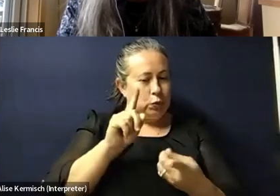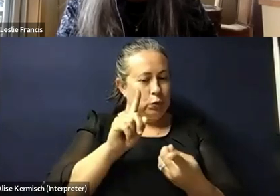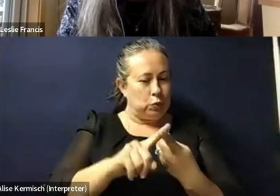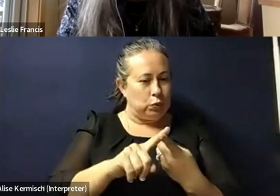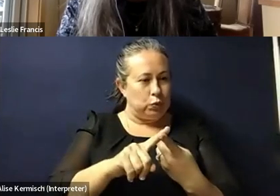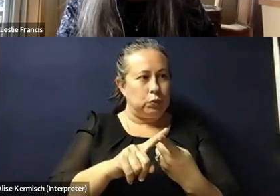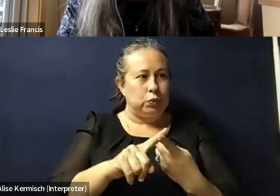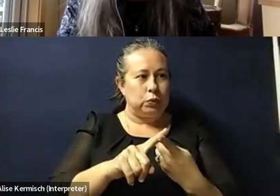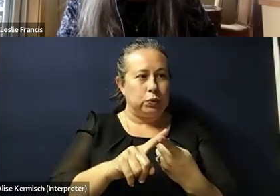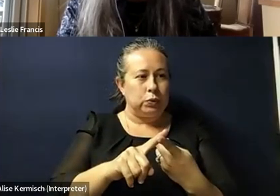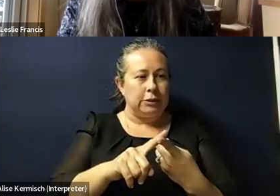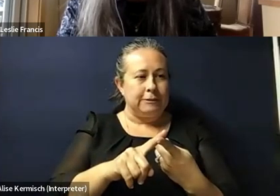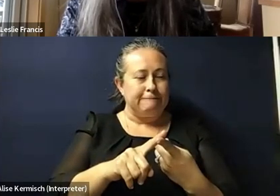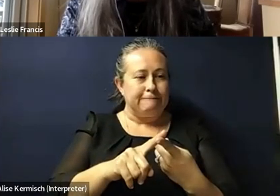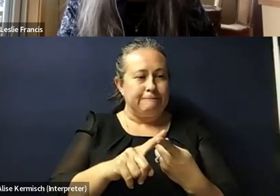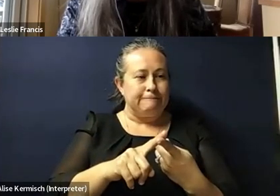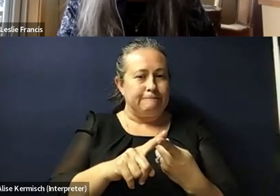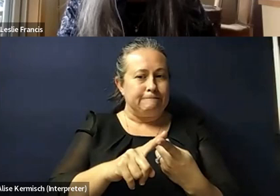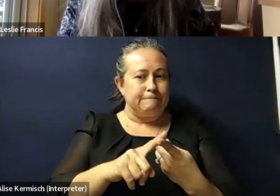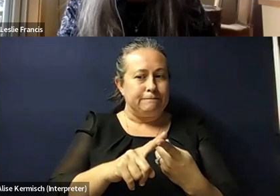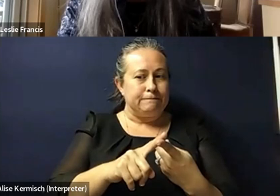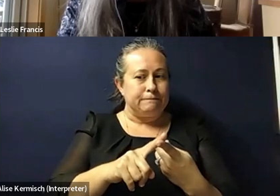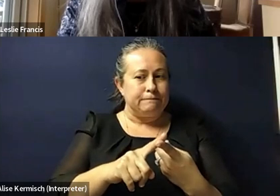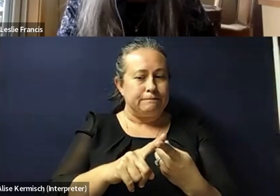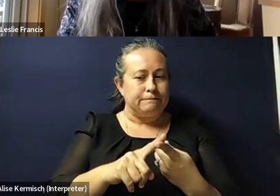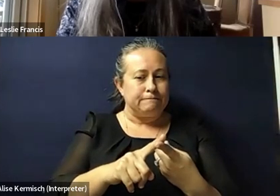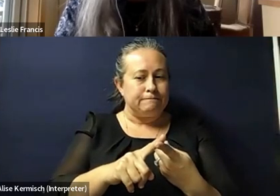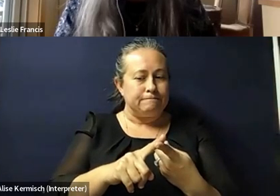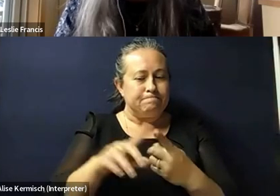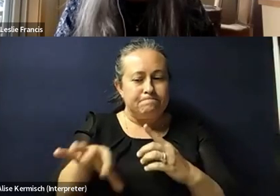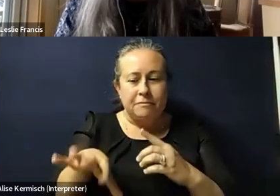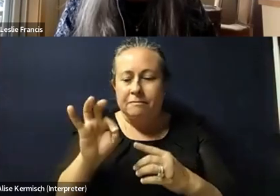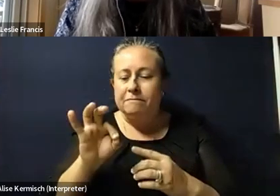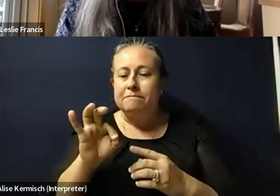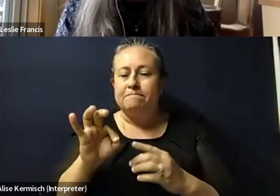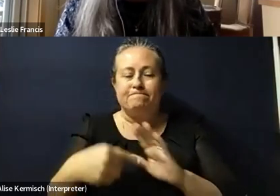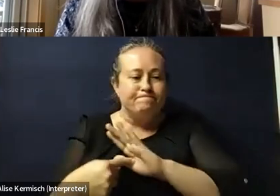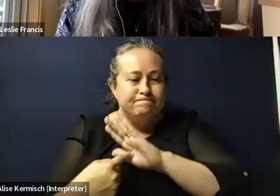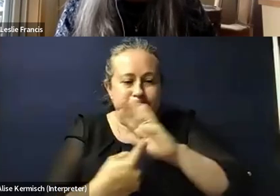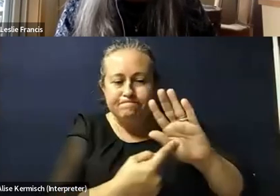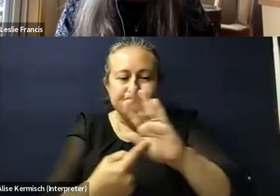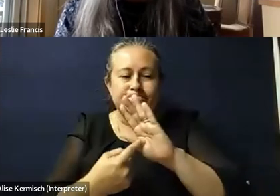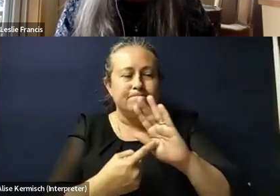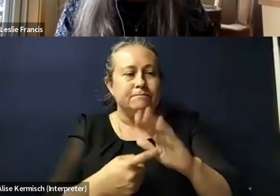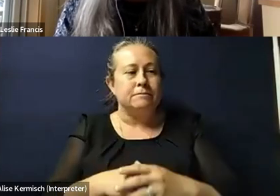or difficult to extract or to narrate. And it's also something where,